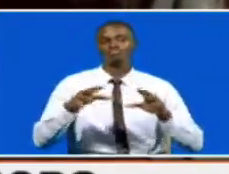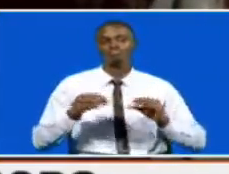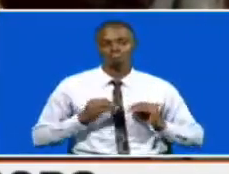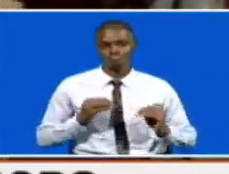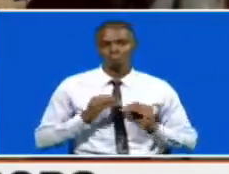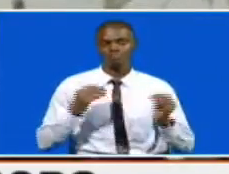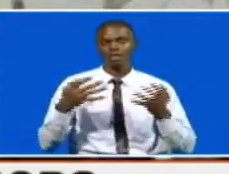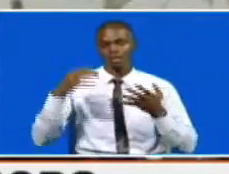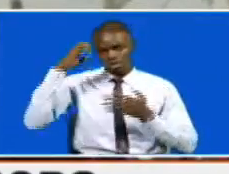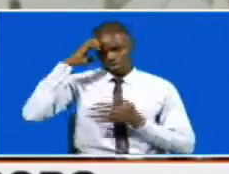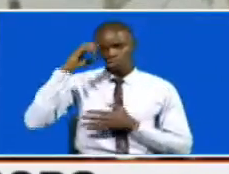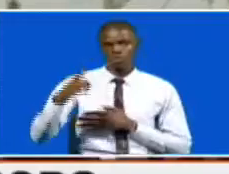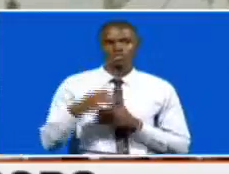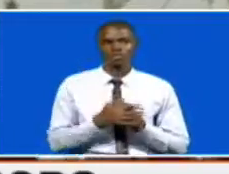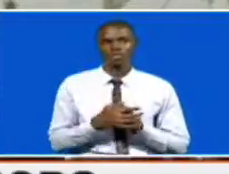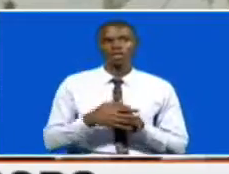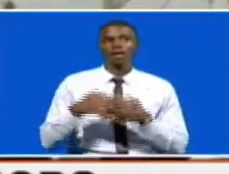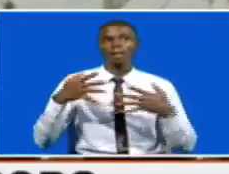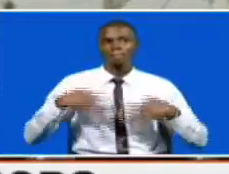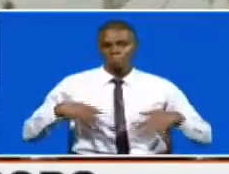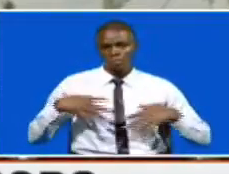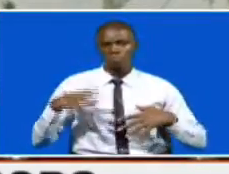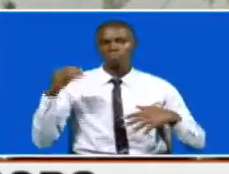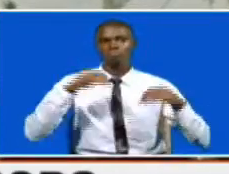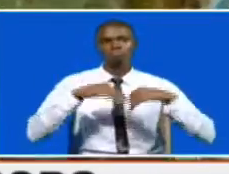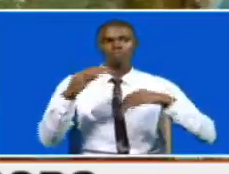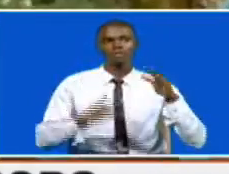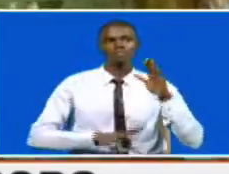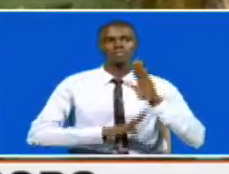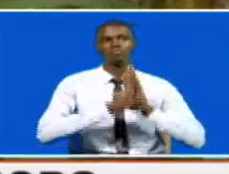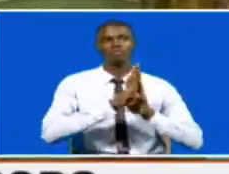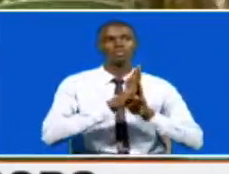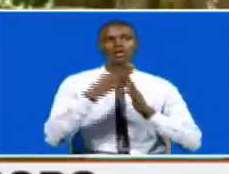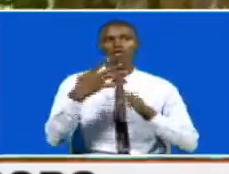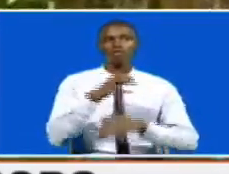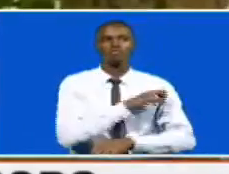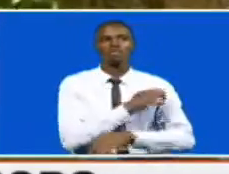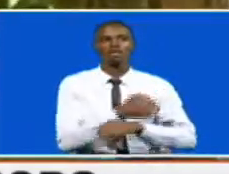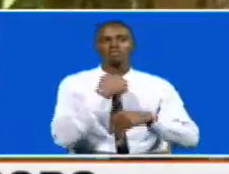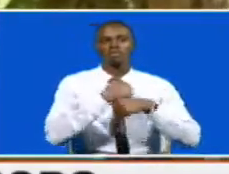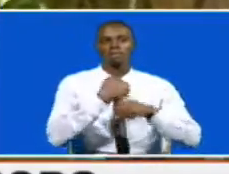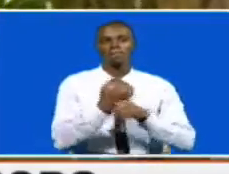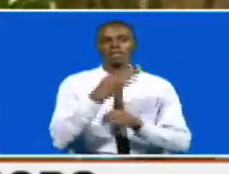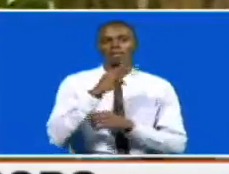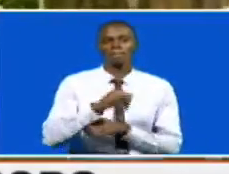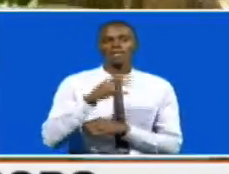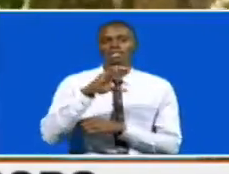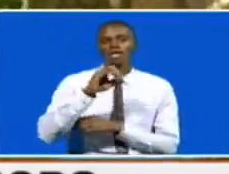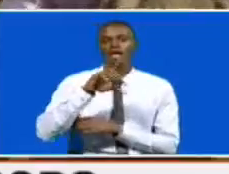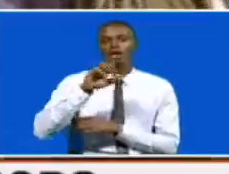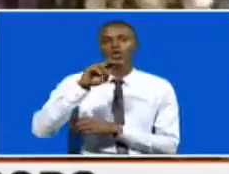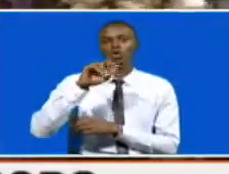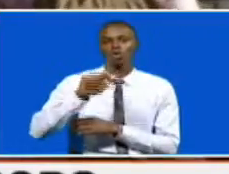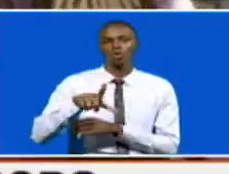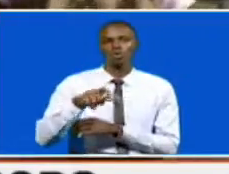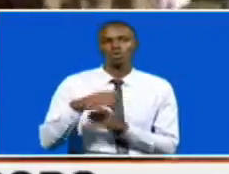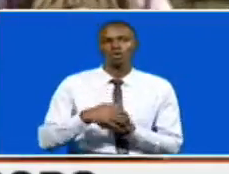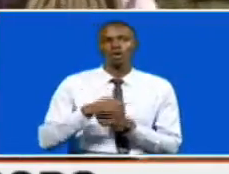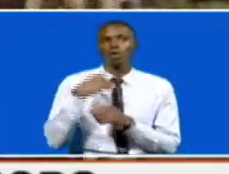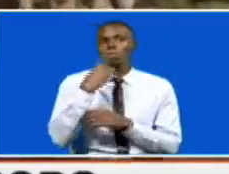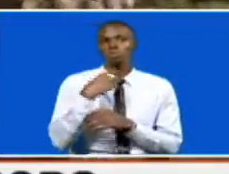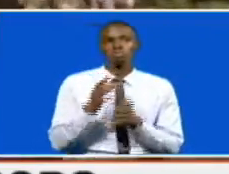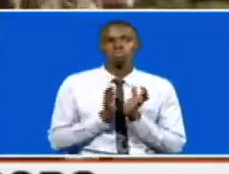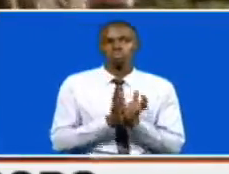formal education, game residents attribute the development to efforts made by the colonial chief Odera Kango, who